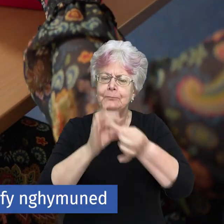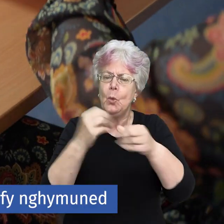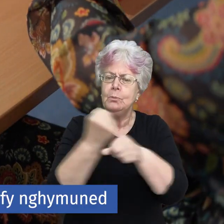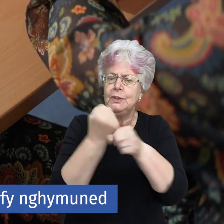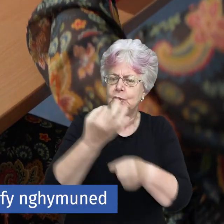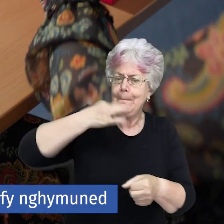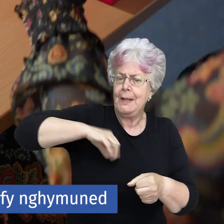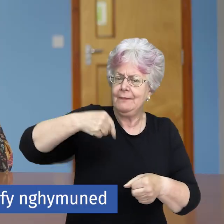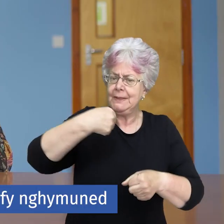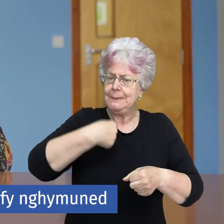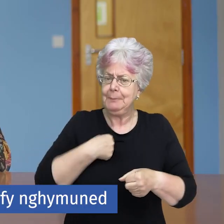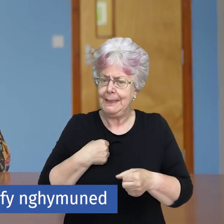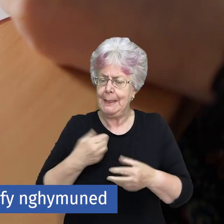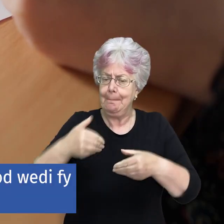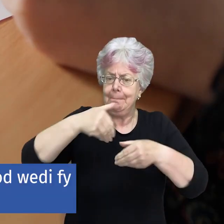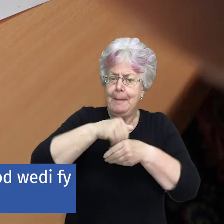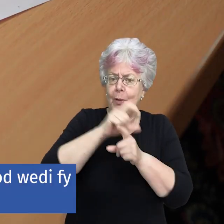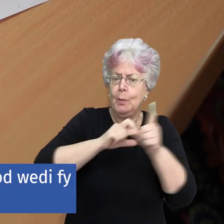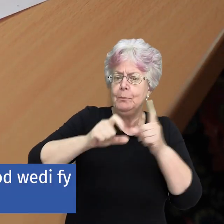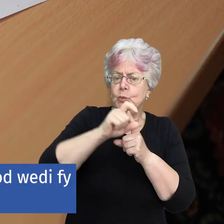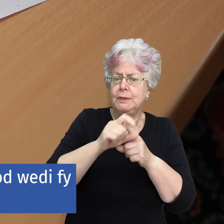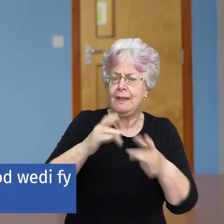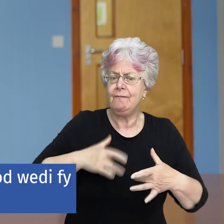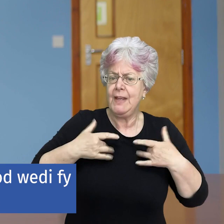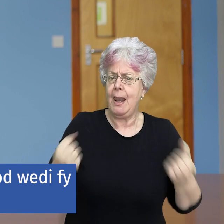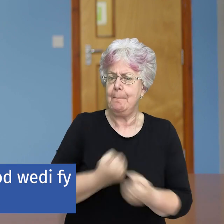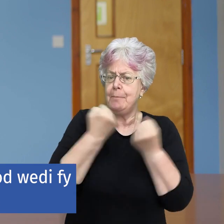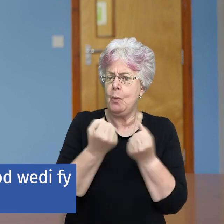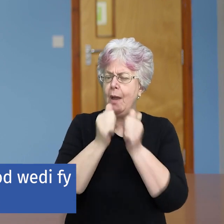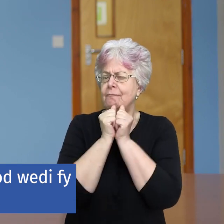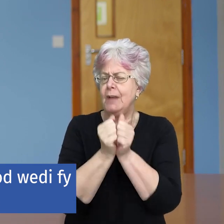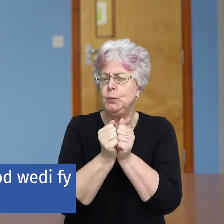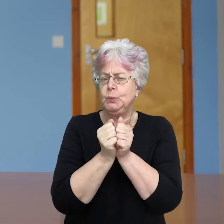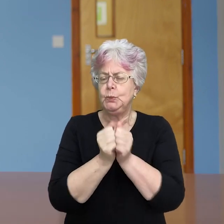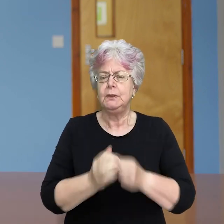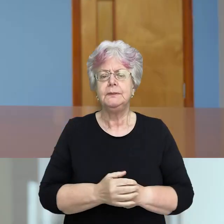Co-production benefits me as a member of my community as it makes me feel empowered and valued.